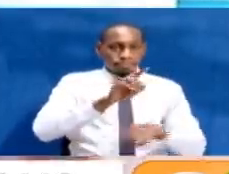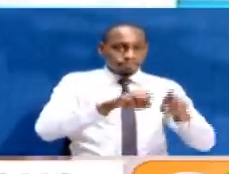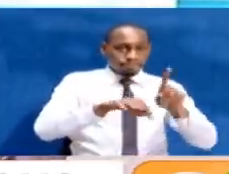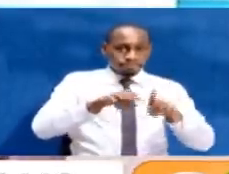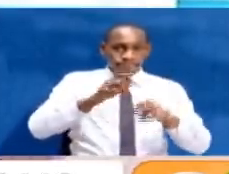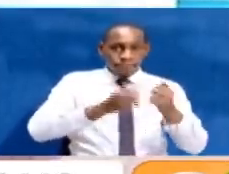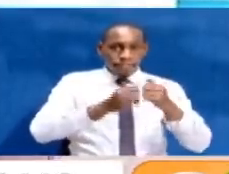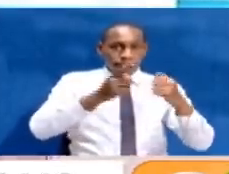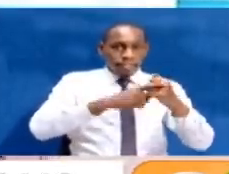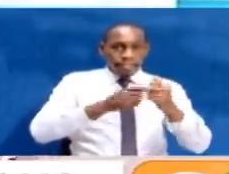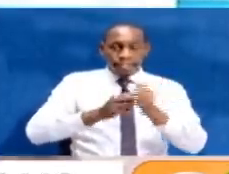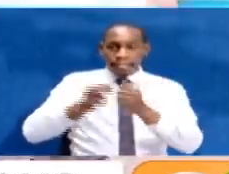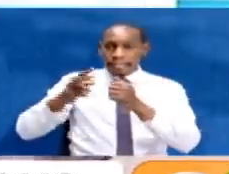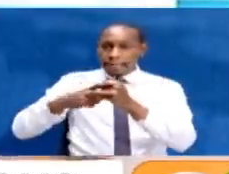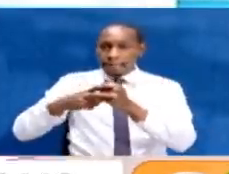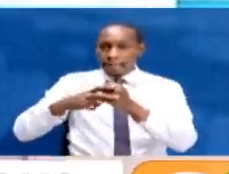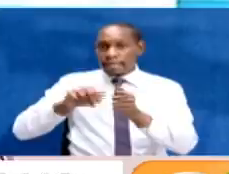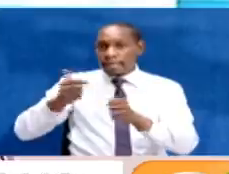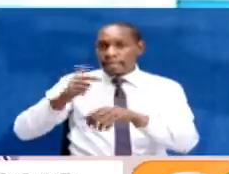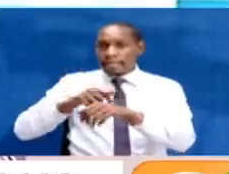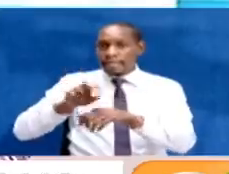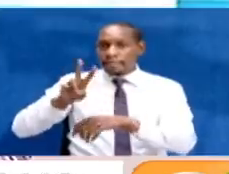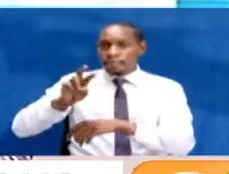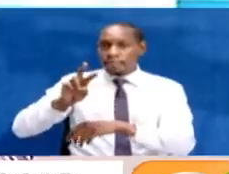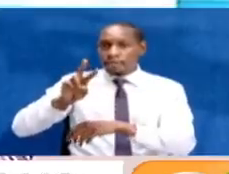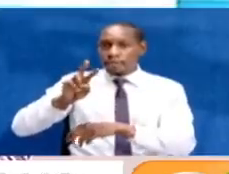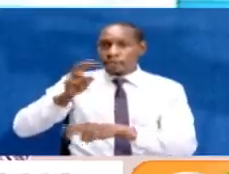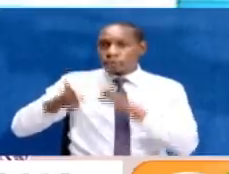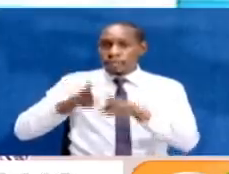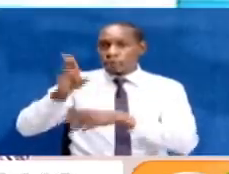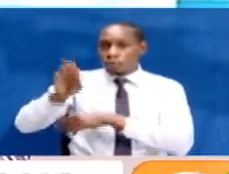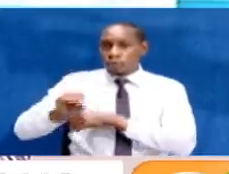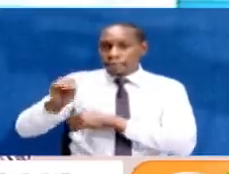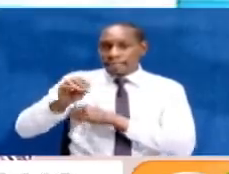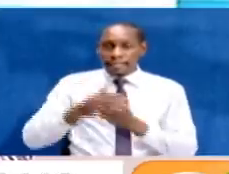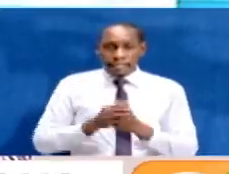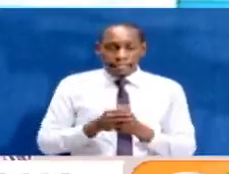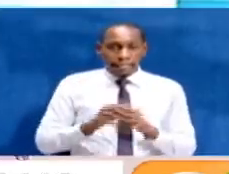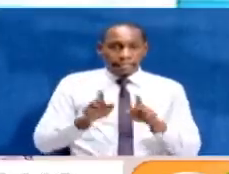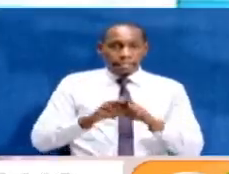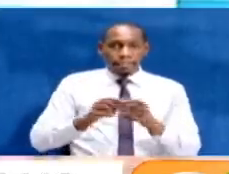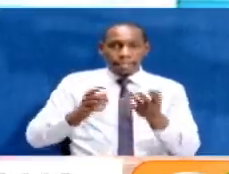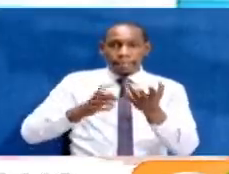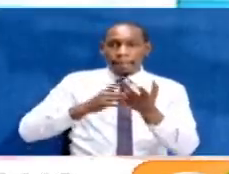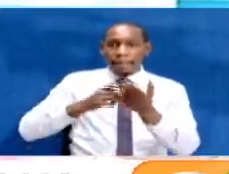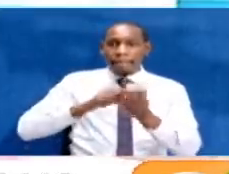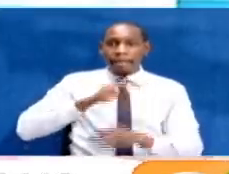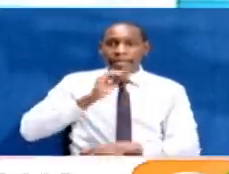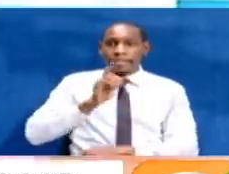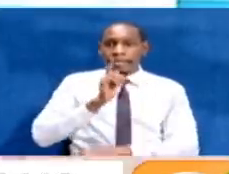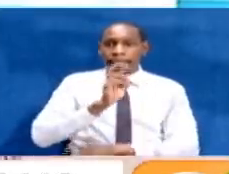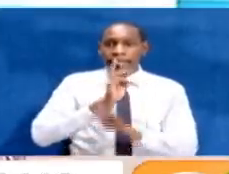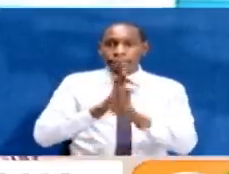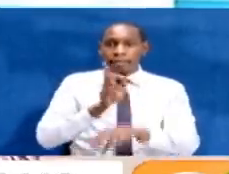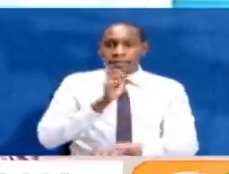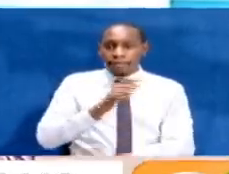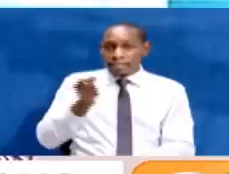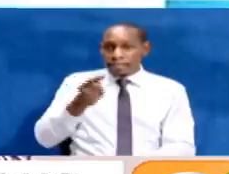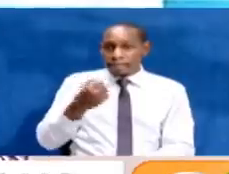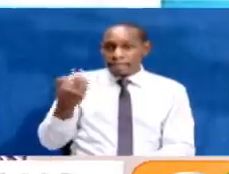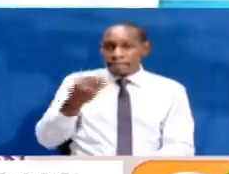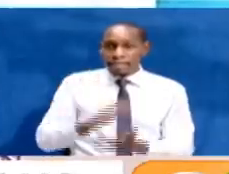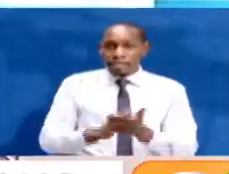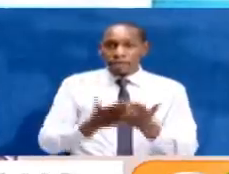between 16, 17, sometimes even going to 22%. And the number of deaths reported this month, I think